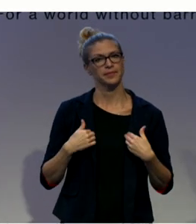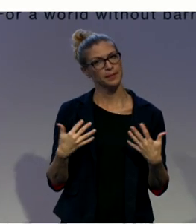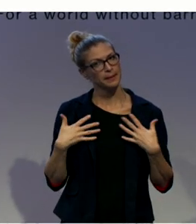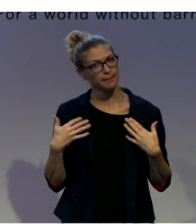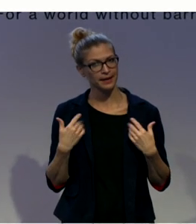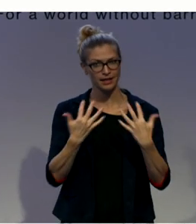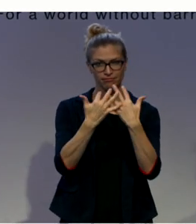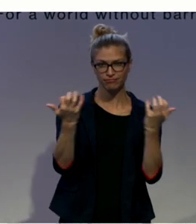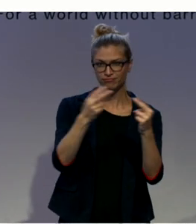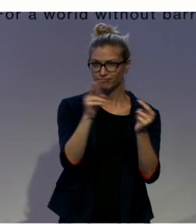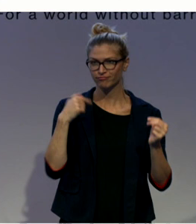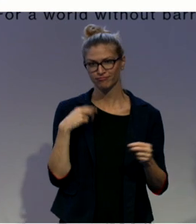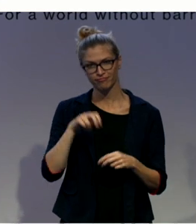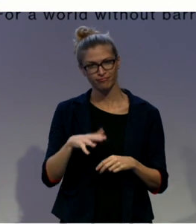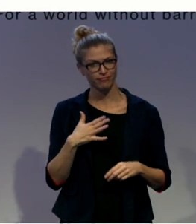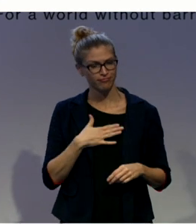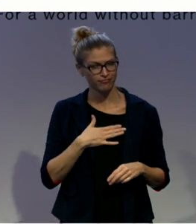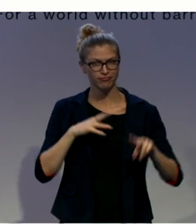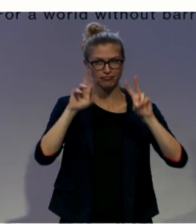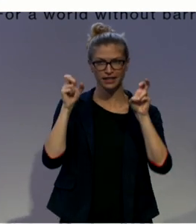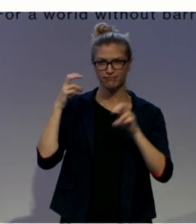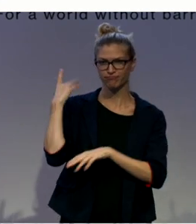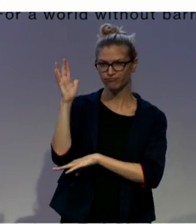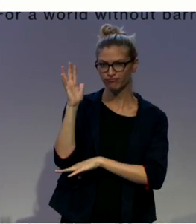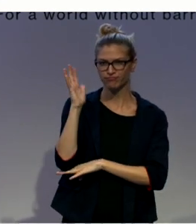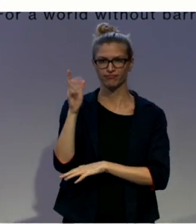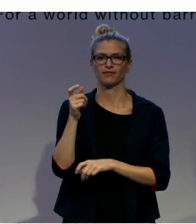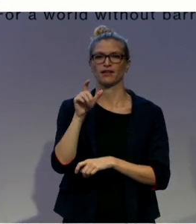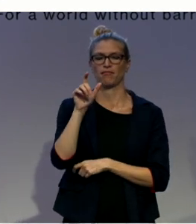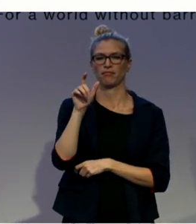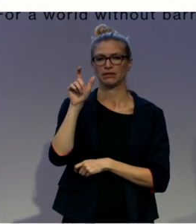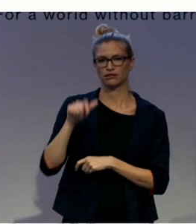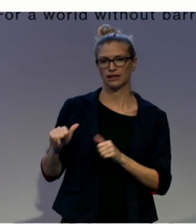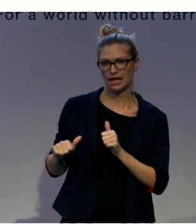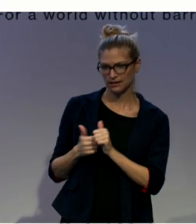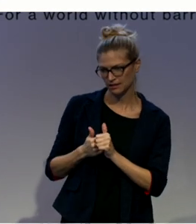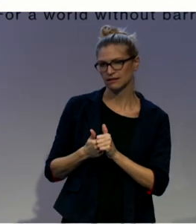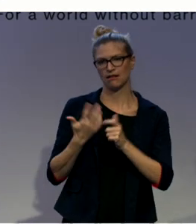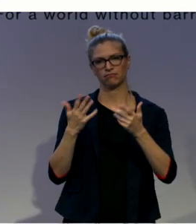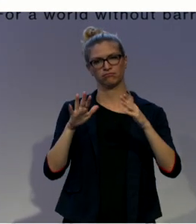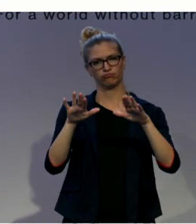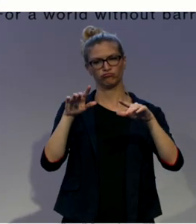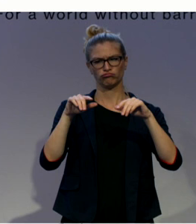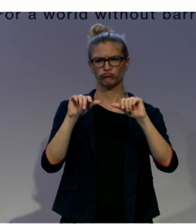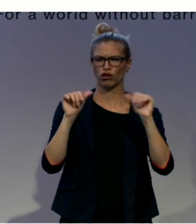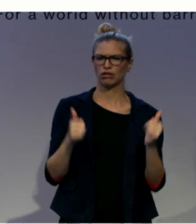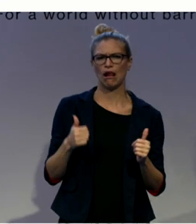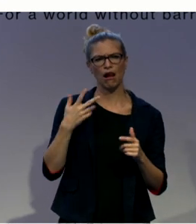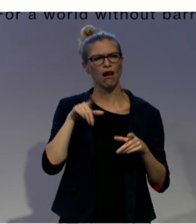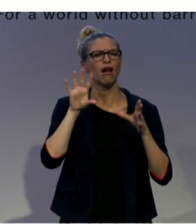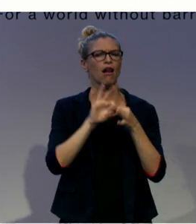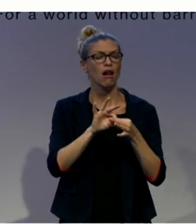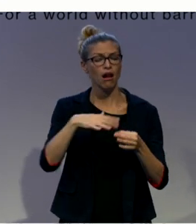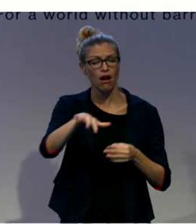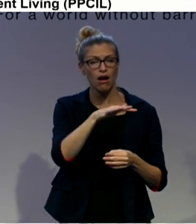of personal assistance model and independent living movement in Cambodia with all of you.